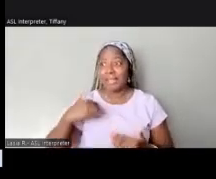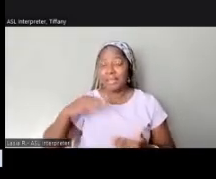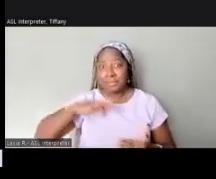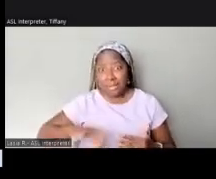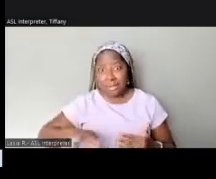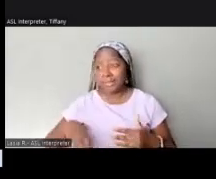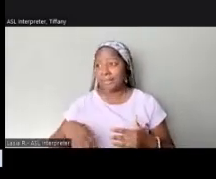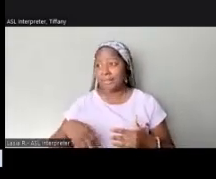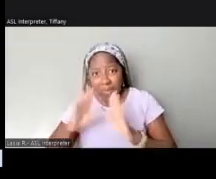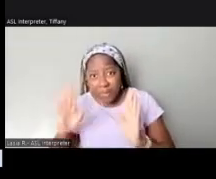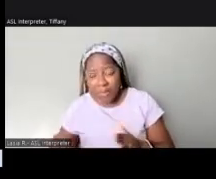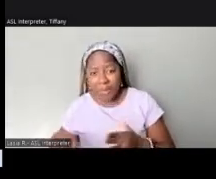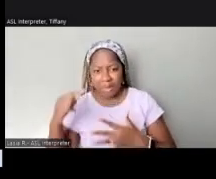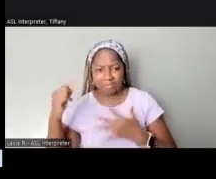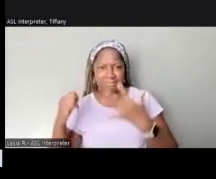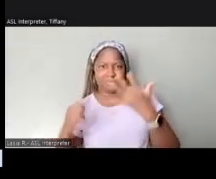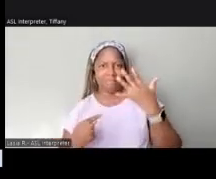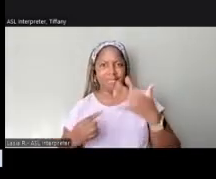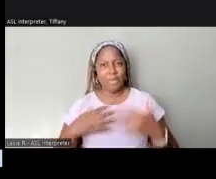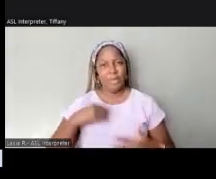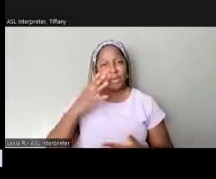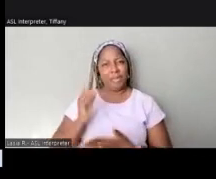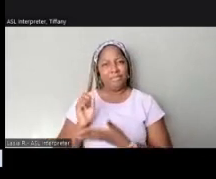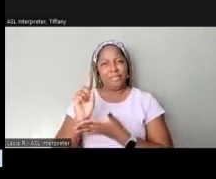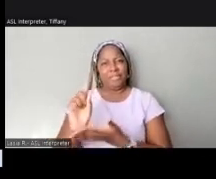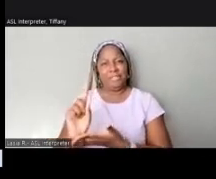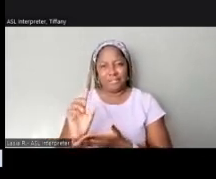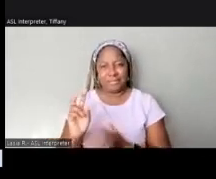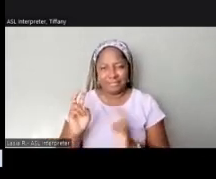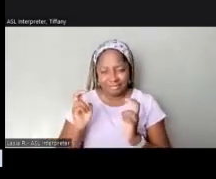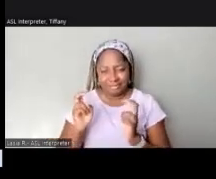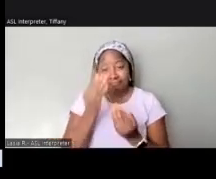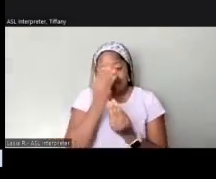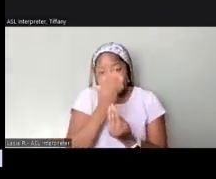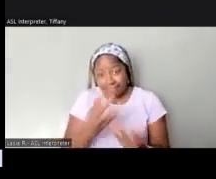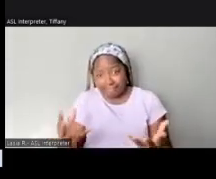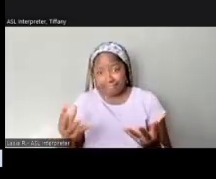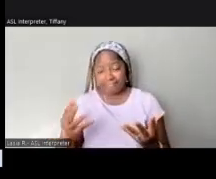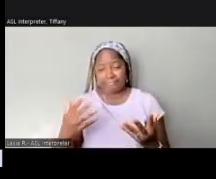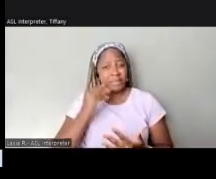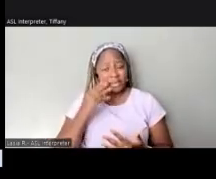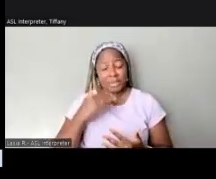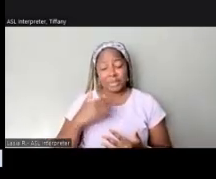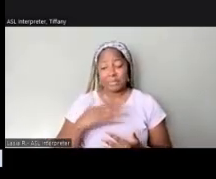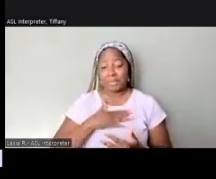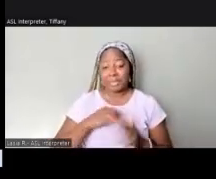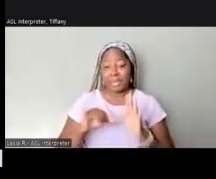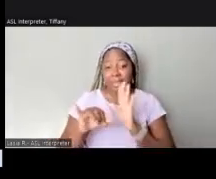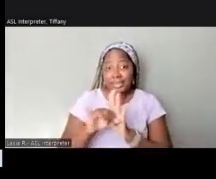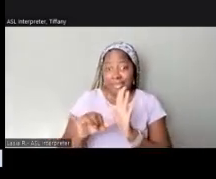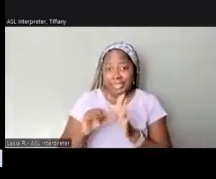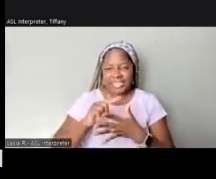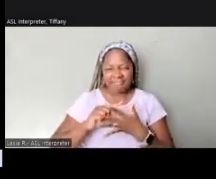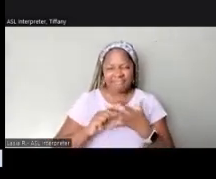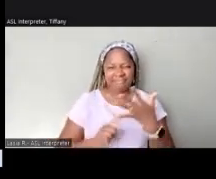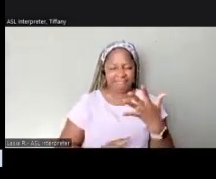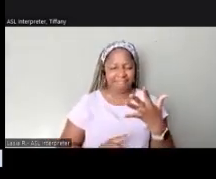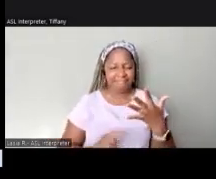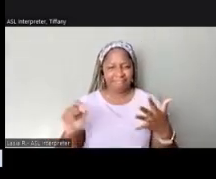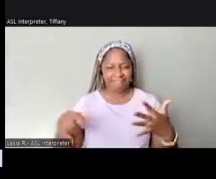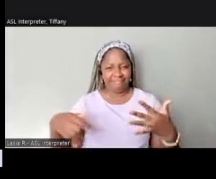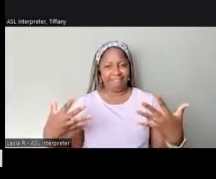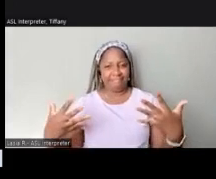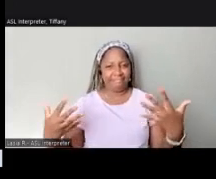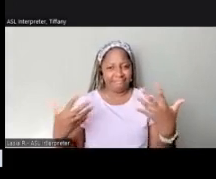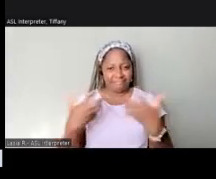and I share all of that to offer insight into my lived experiences, my identities, how those intersectional things